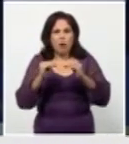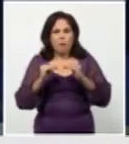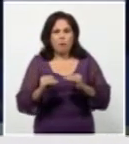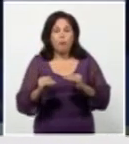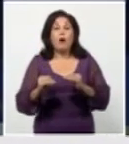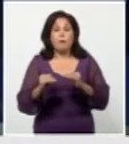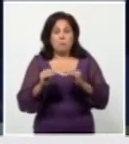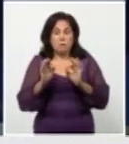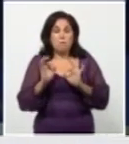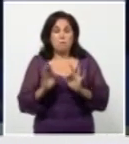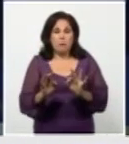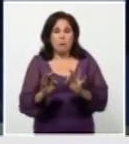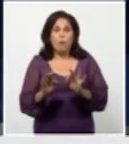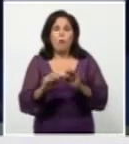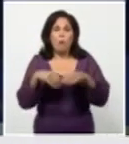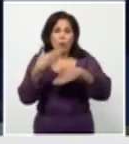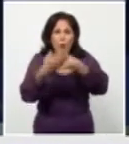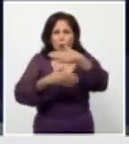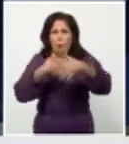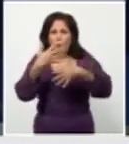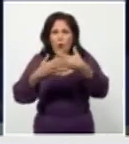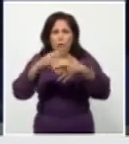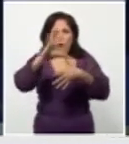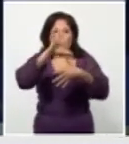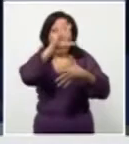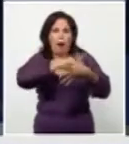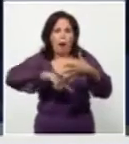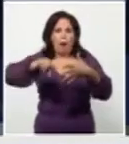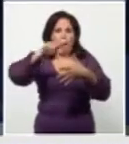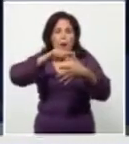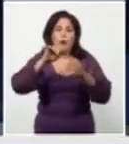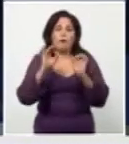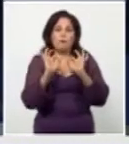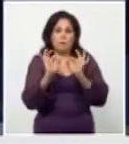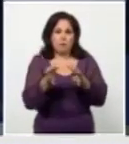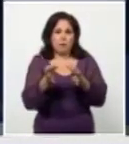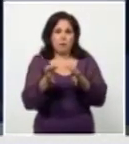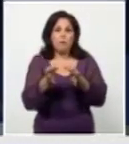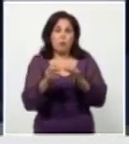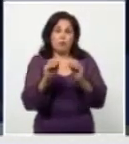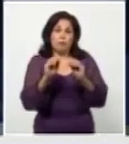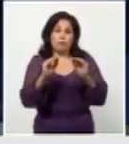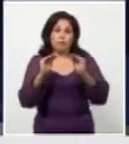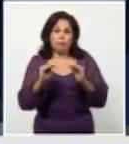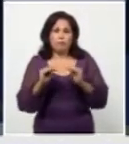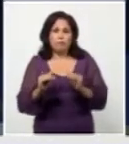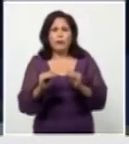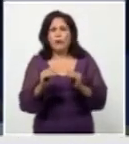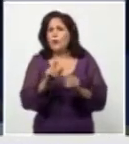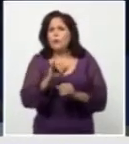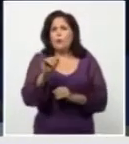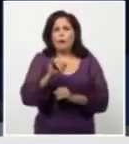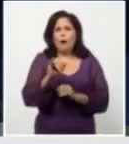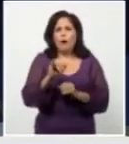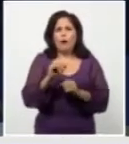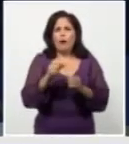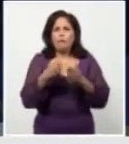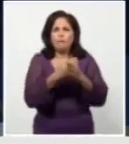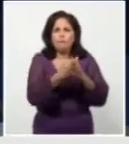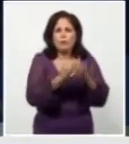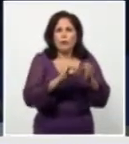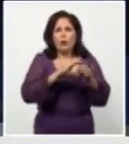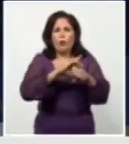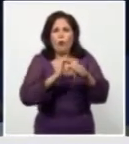cases in the region La morbilidad of the Americas. de la incidencia desde el punto de vista de los casos